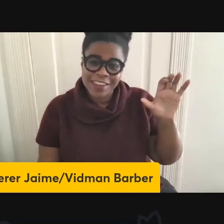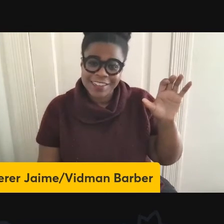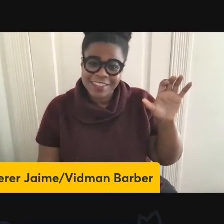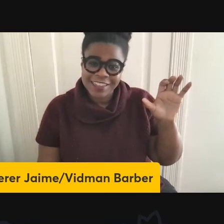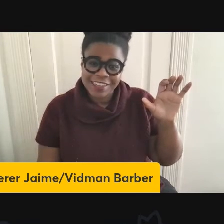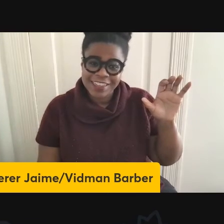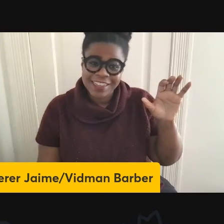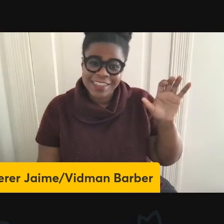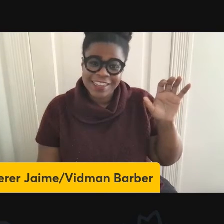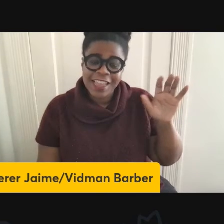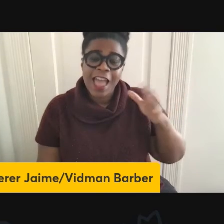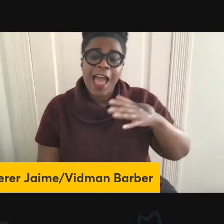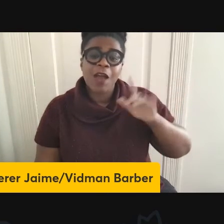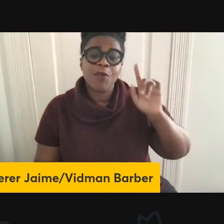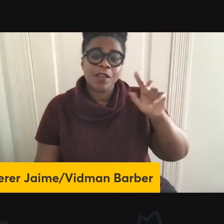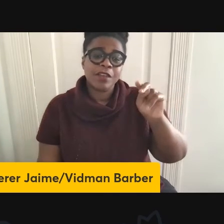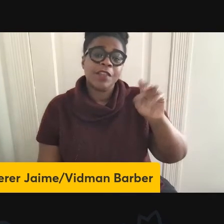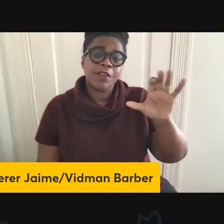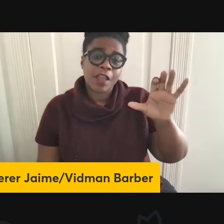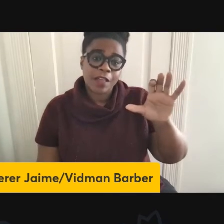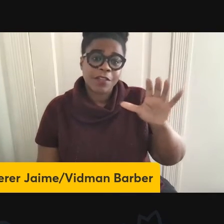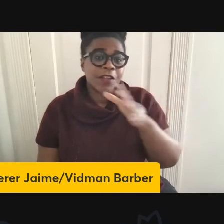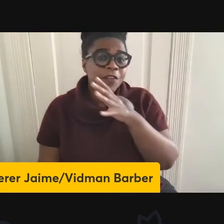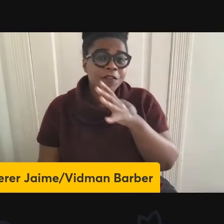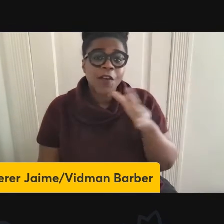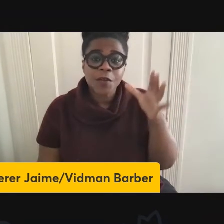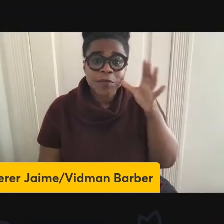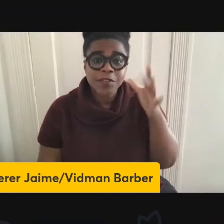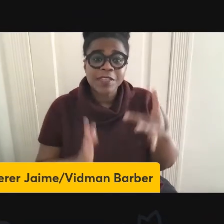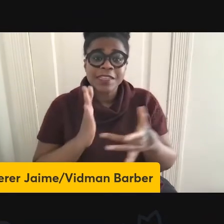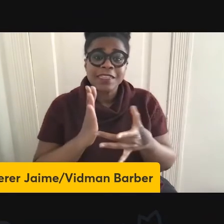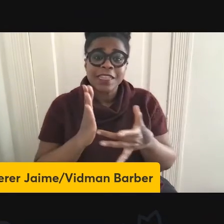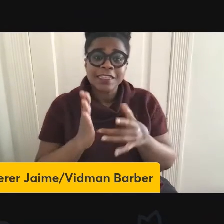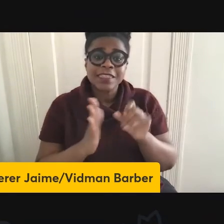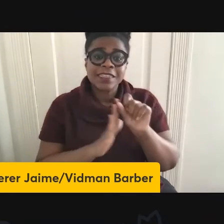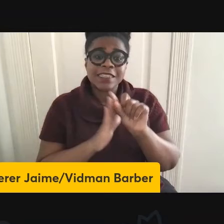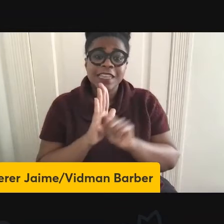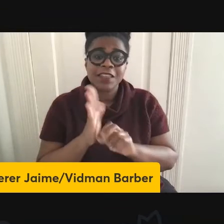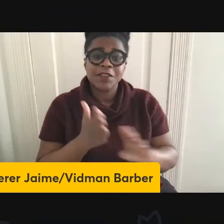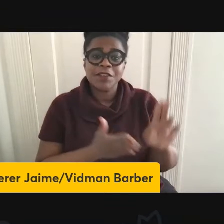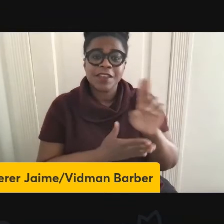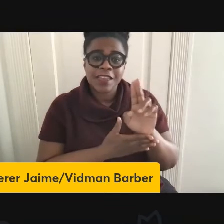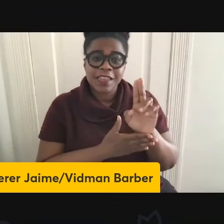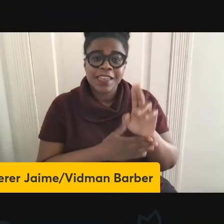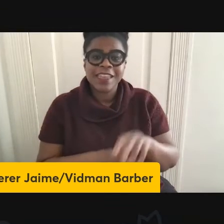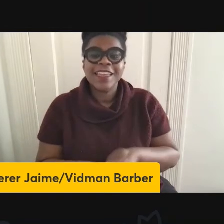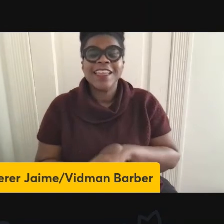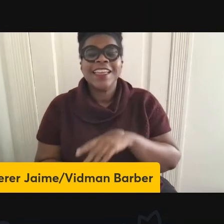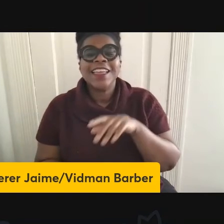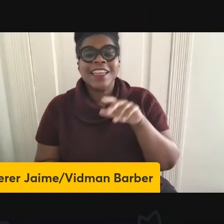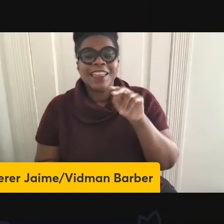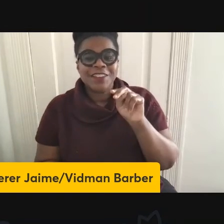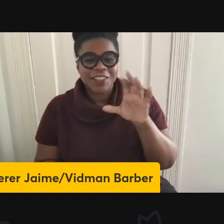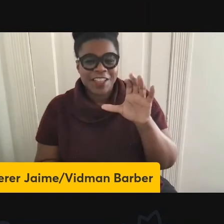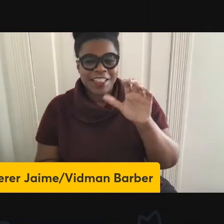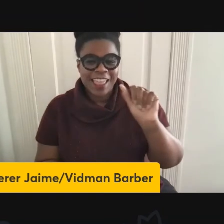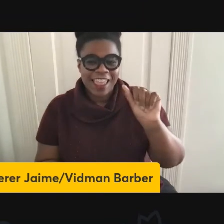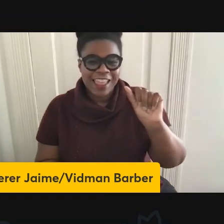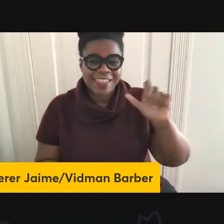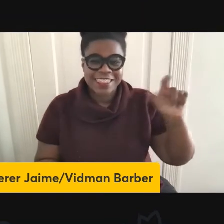went to North Carolina Agricultural and Technical State University, which is known as North Carolina A&T. It's